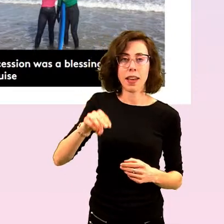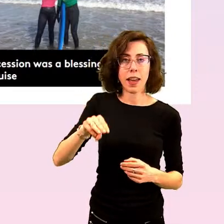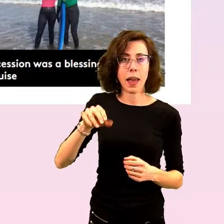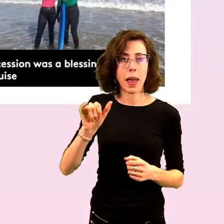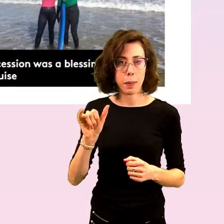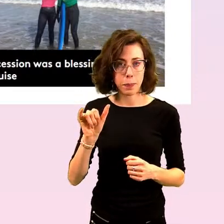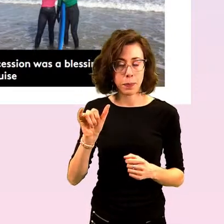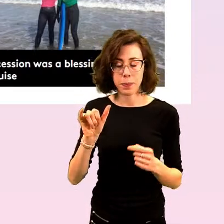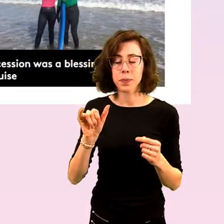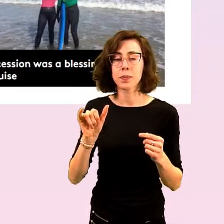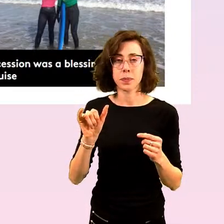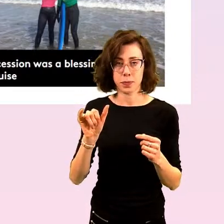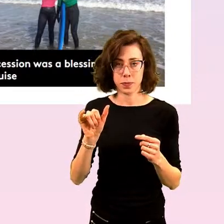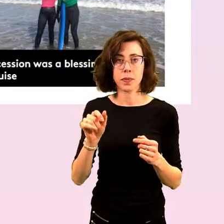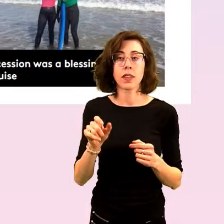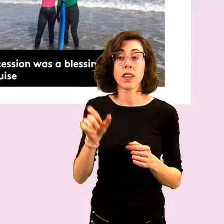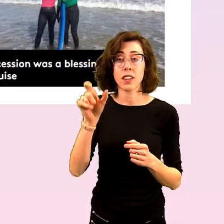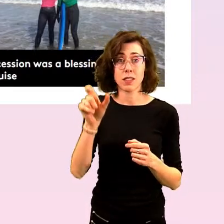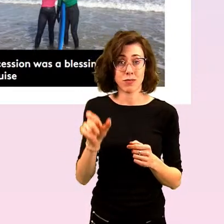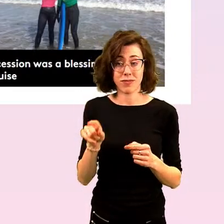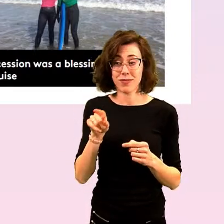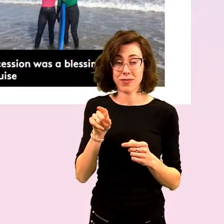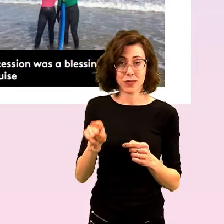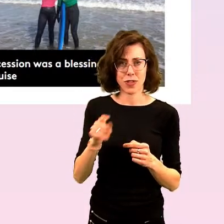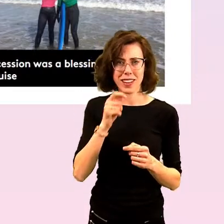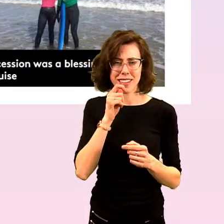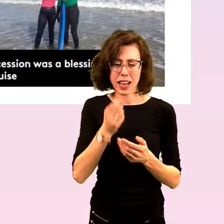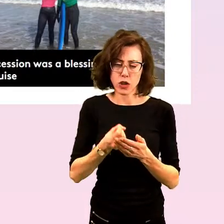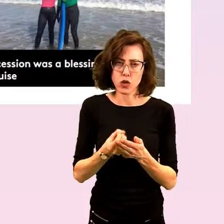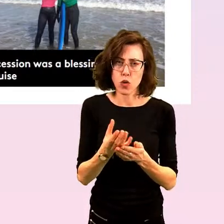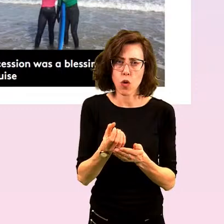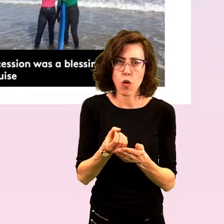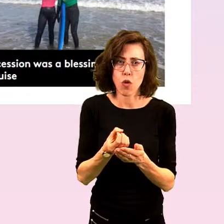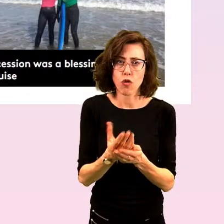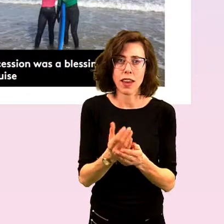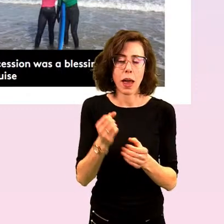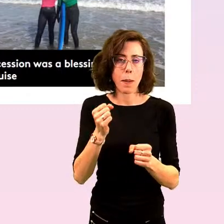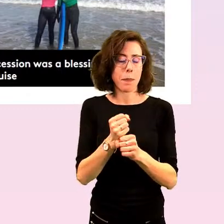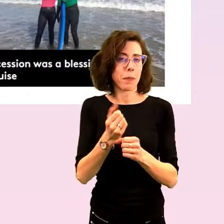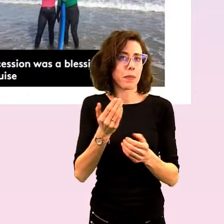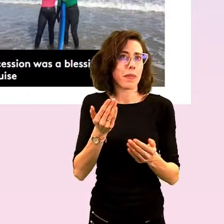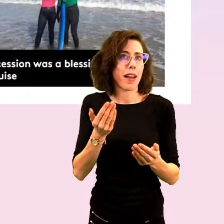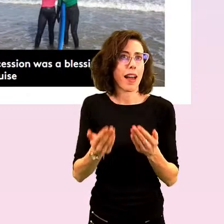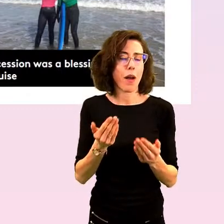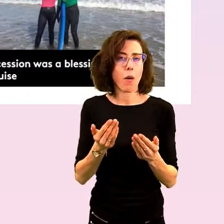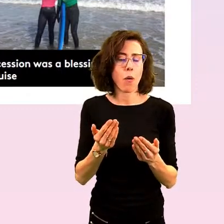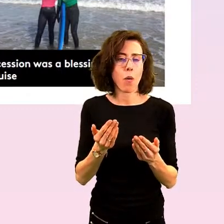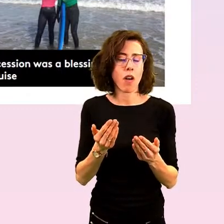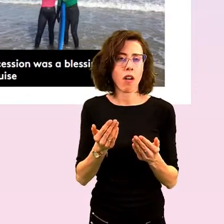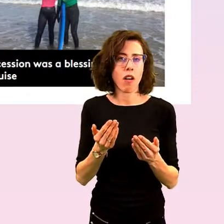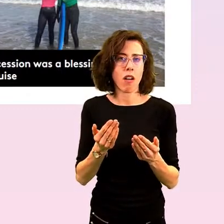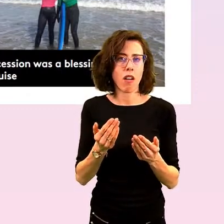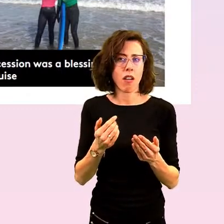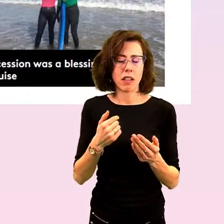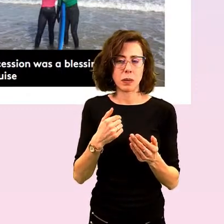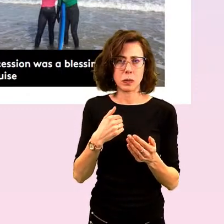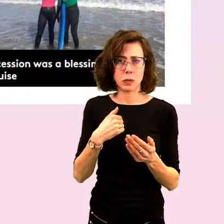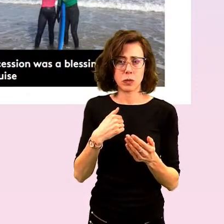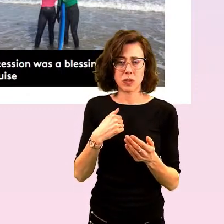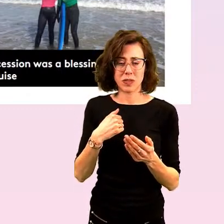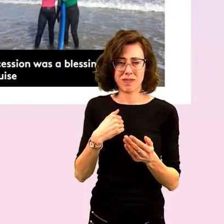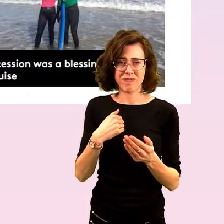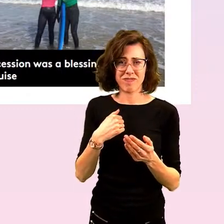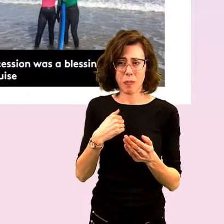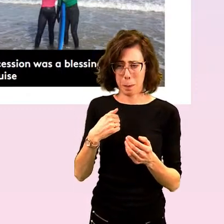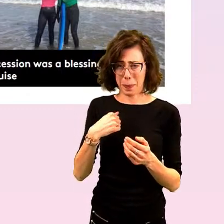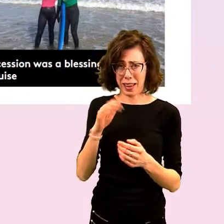and she tells her story in this section about how she didn't really do as well as she thought she was going to do